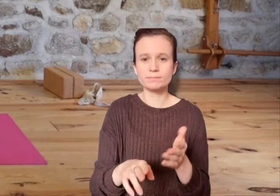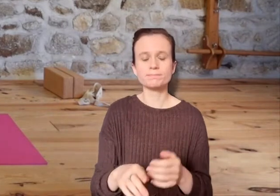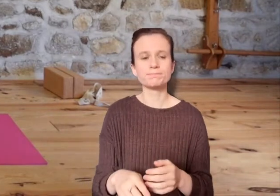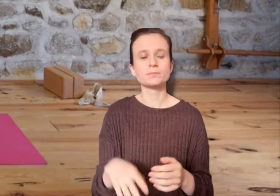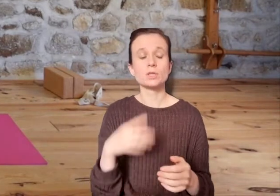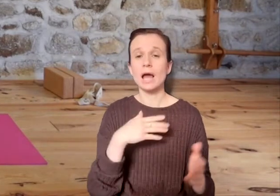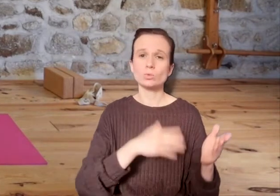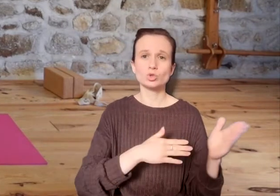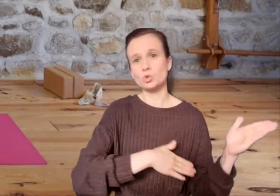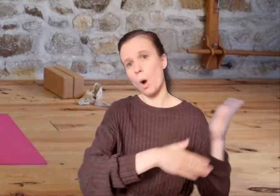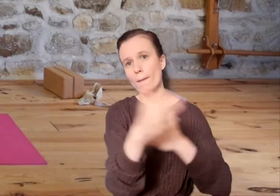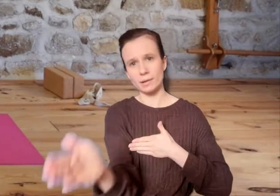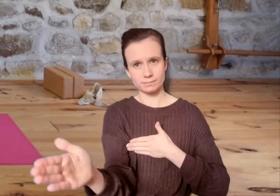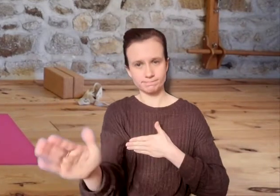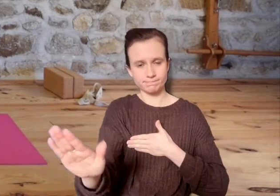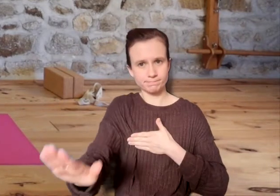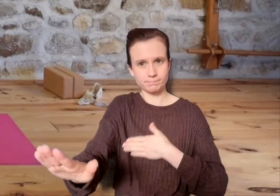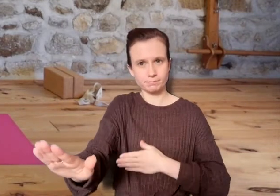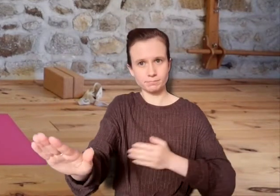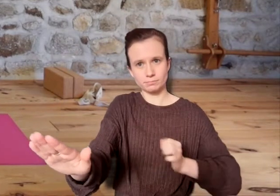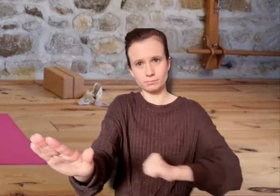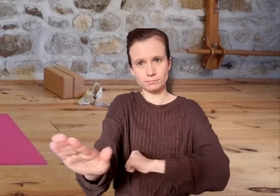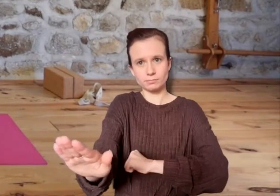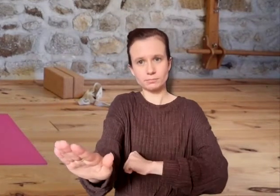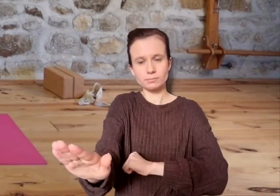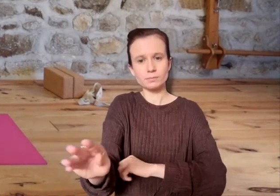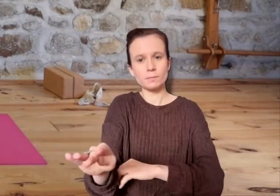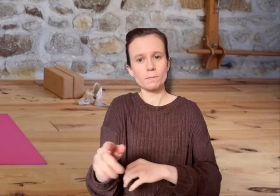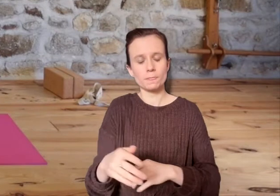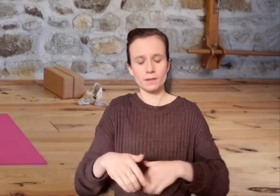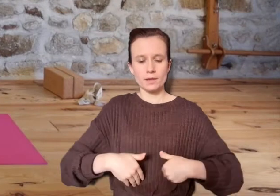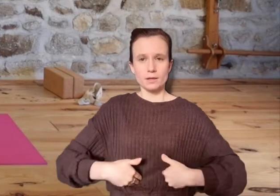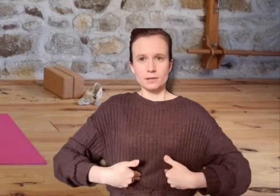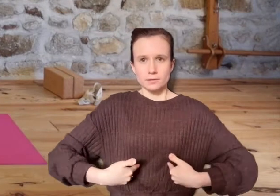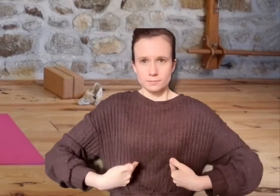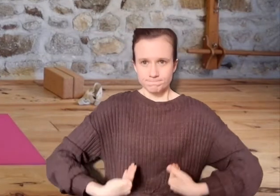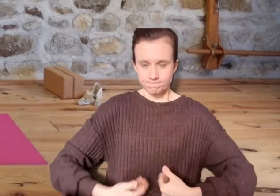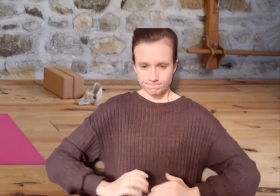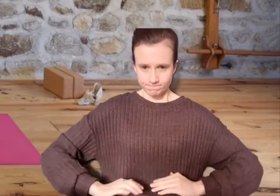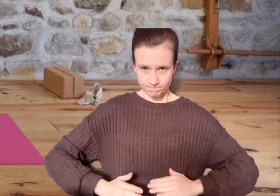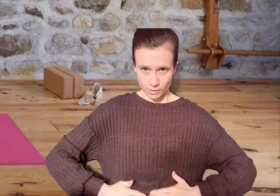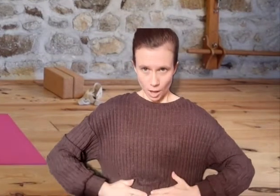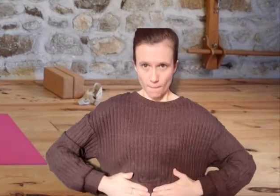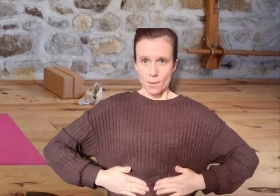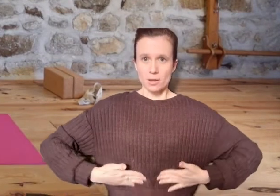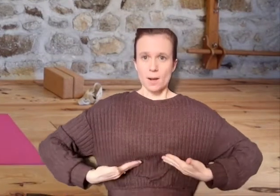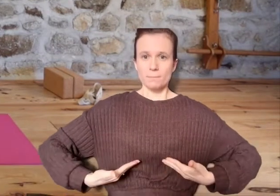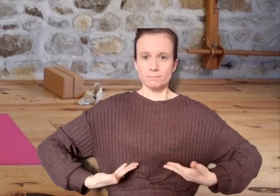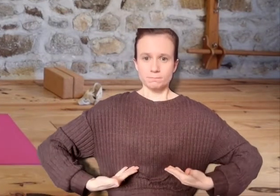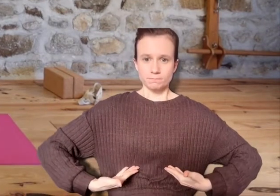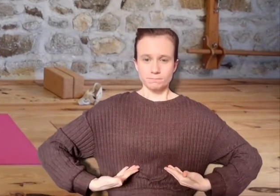thing, left foot, inner thigh of the right leg. You're going to lift the body up. You're going to scoop out the abdominals so you've got a bit more